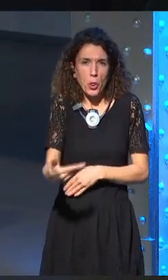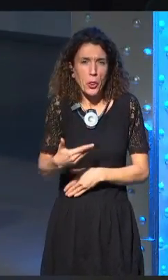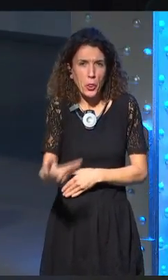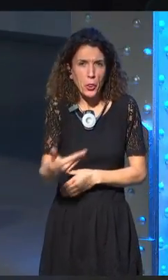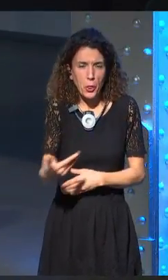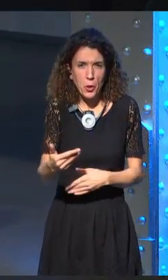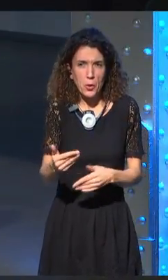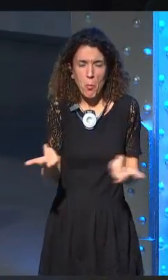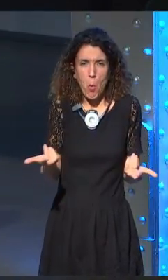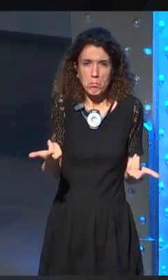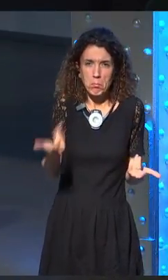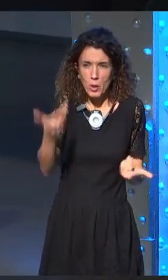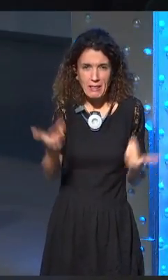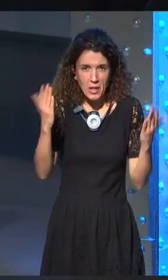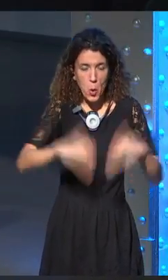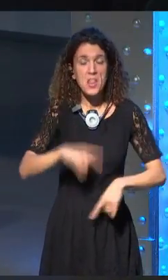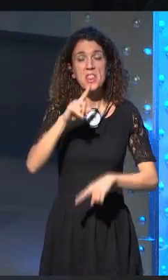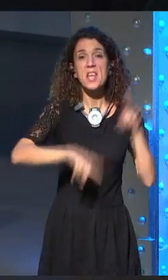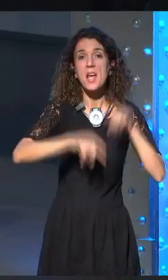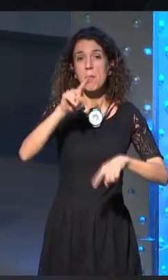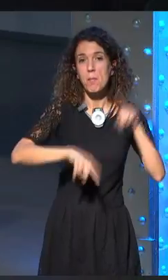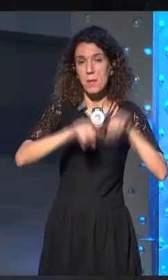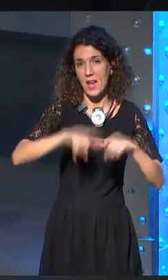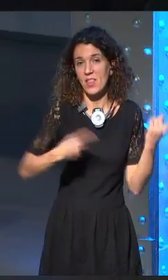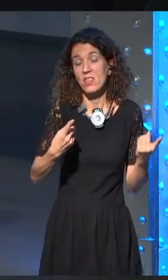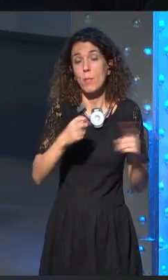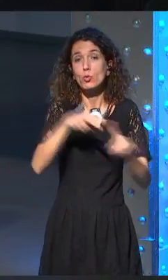So I just think it depends on your reference frame.